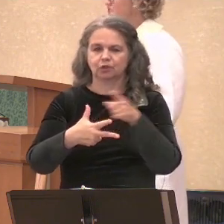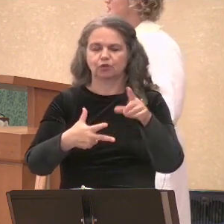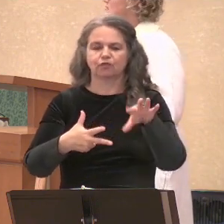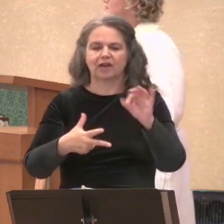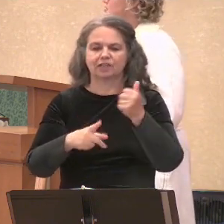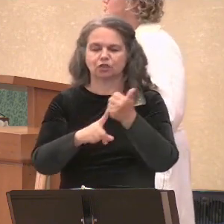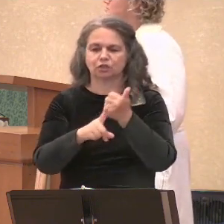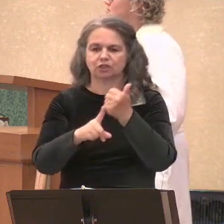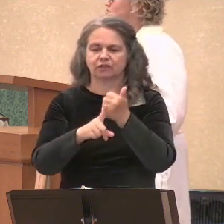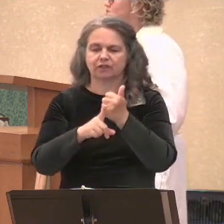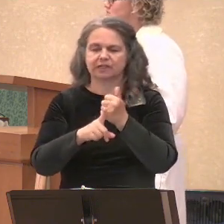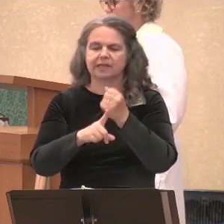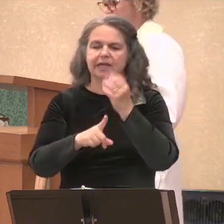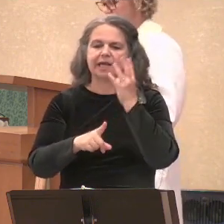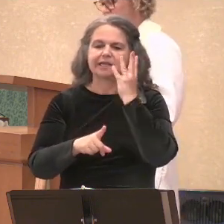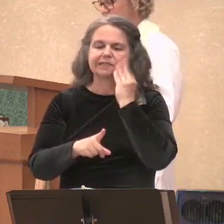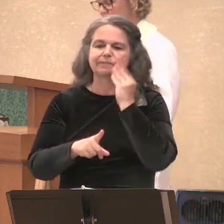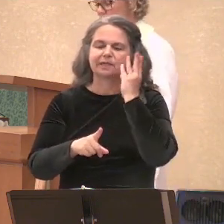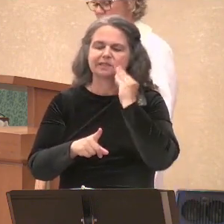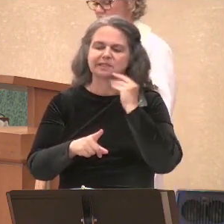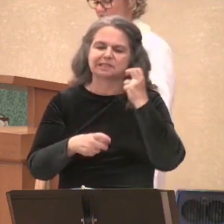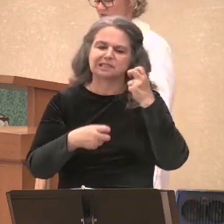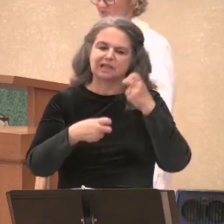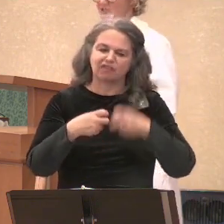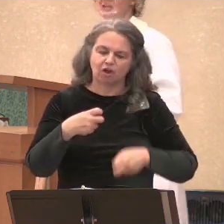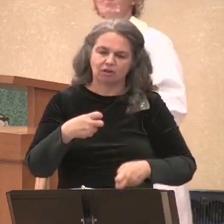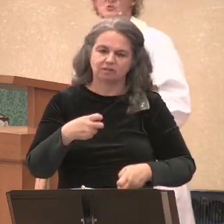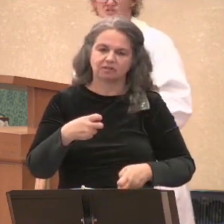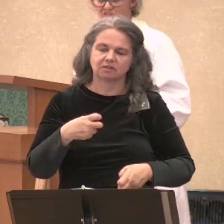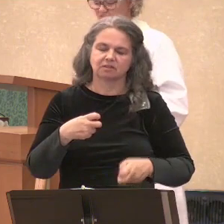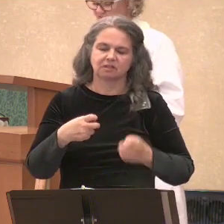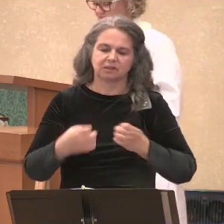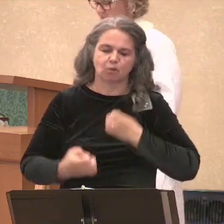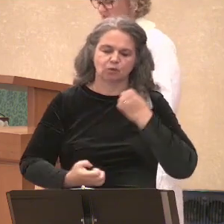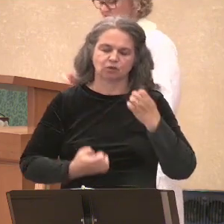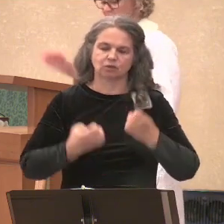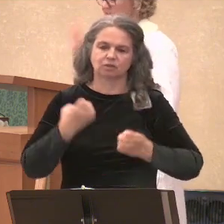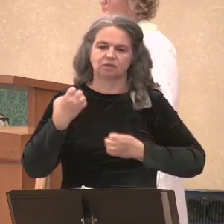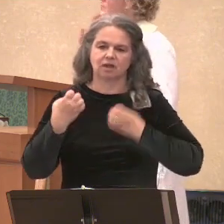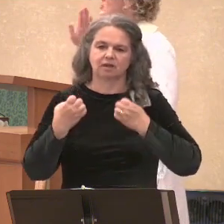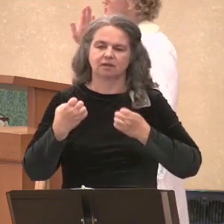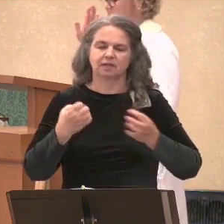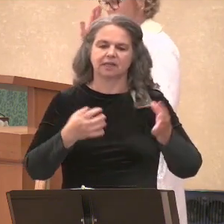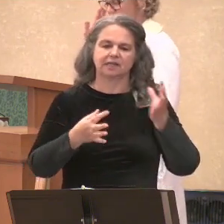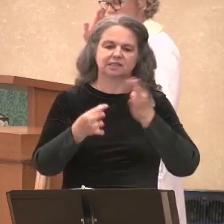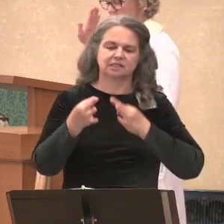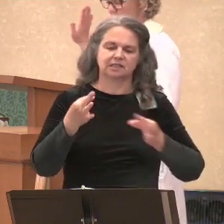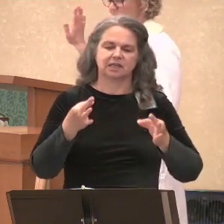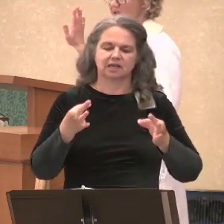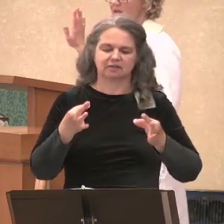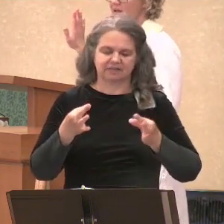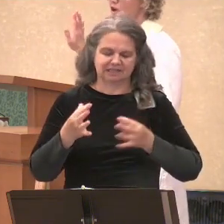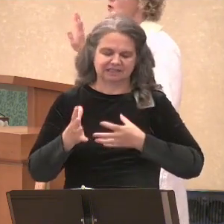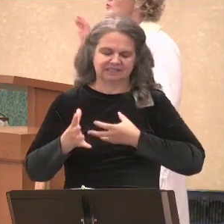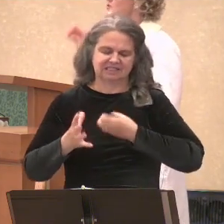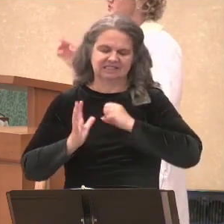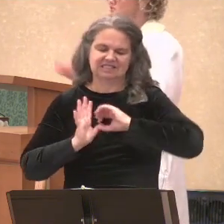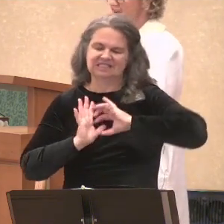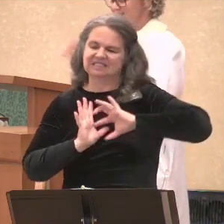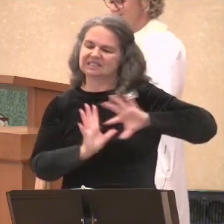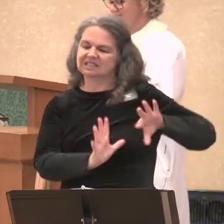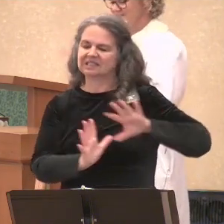find yourself experiencing difficult emotions, instead of pushing them away